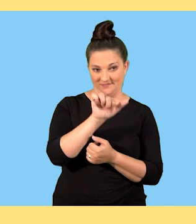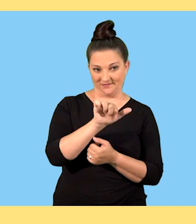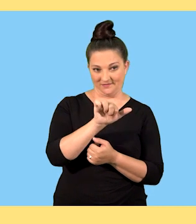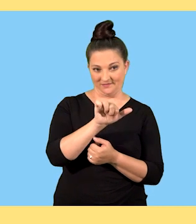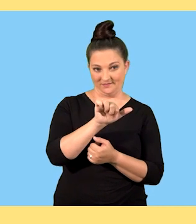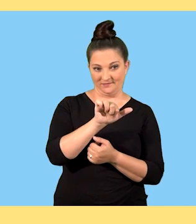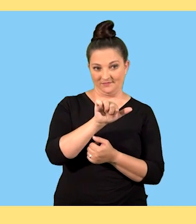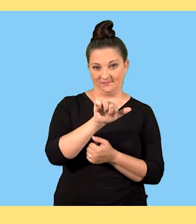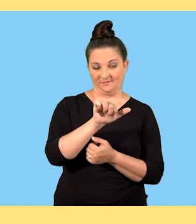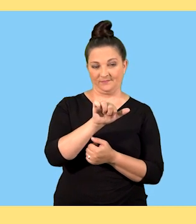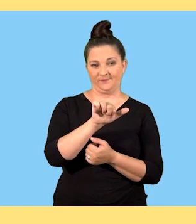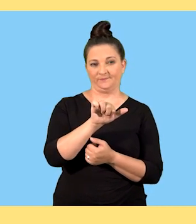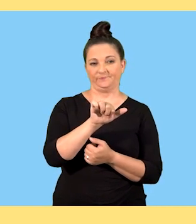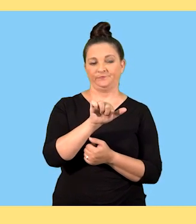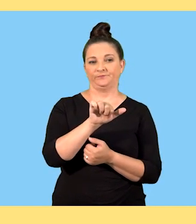you say